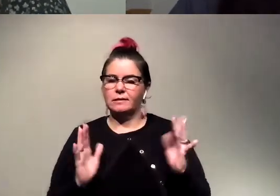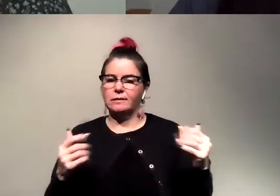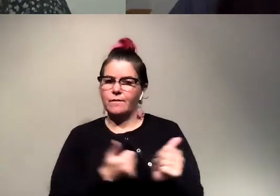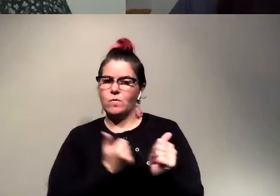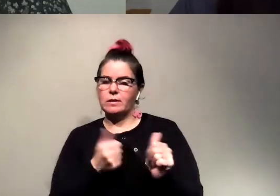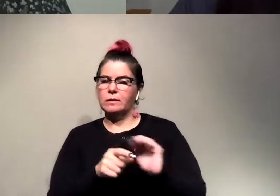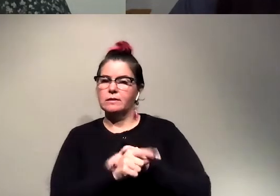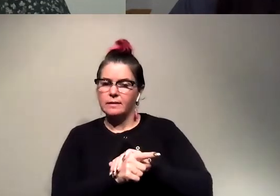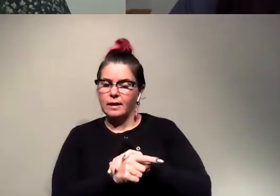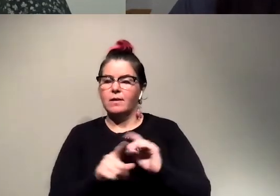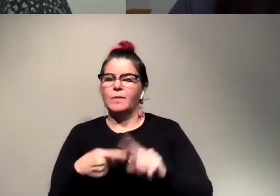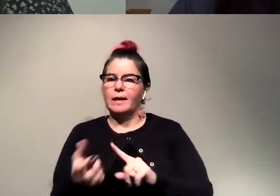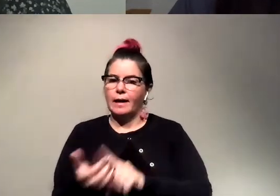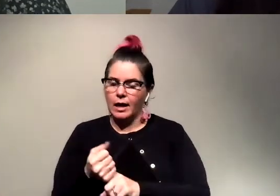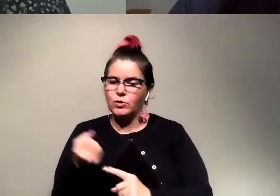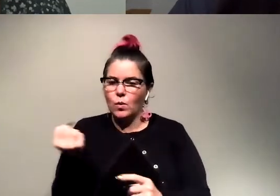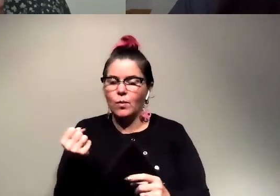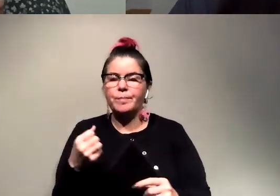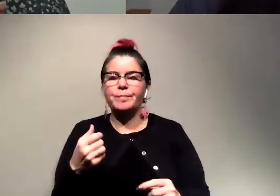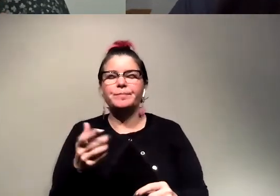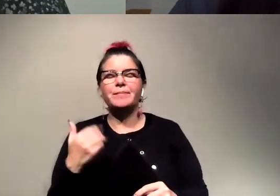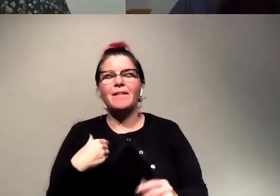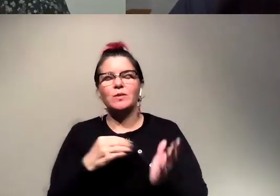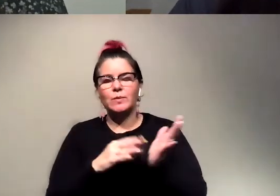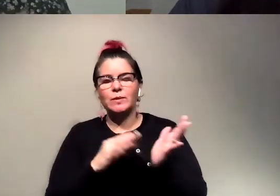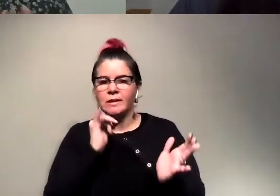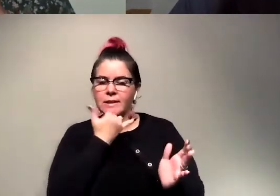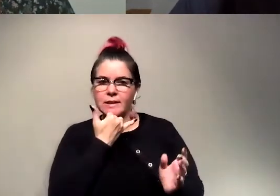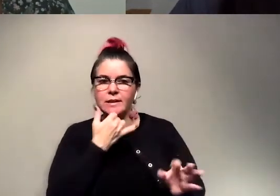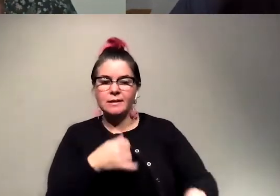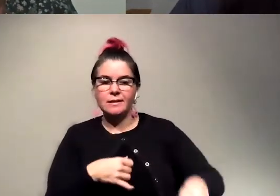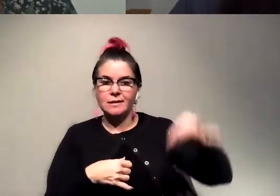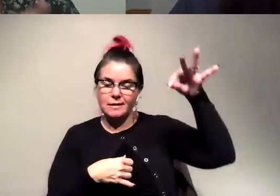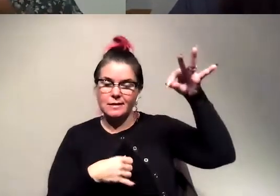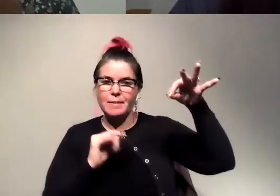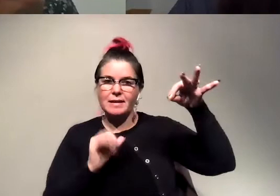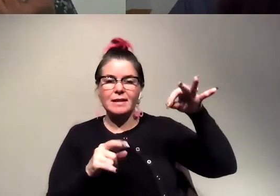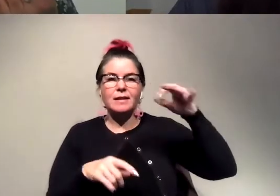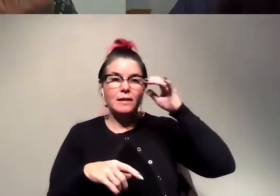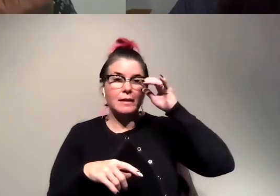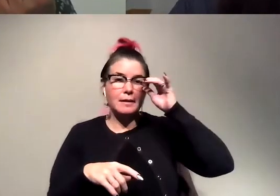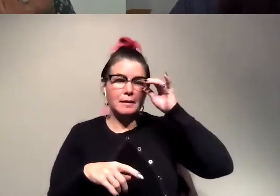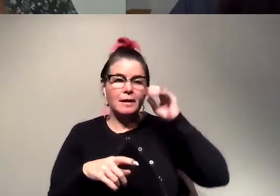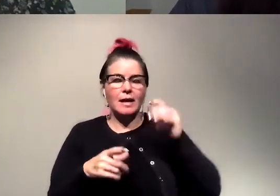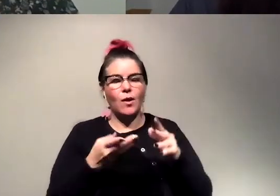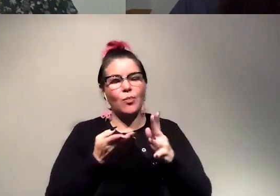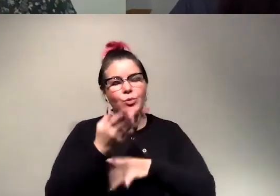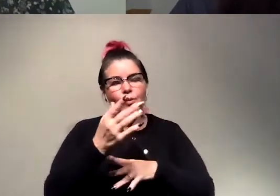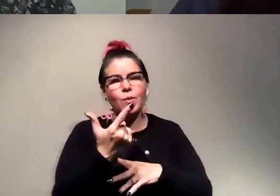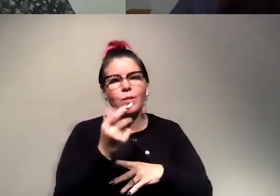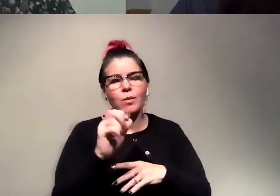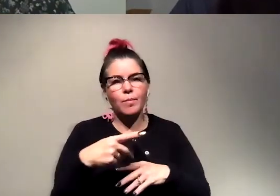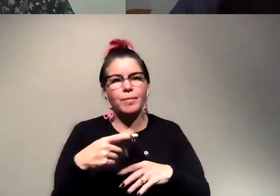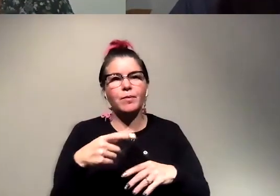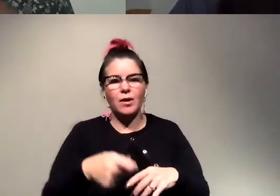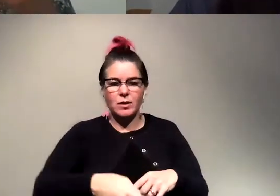or holding them. I did have a student that accidentally caught an anole by its tail. It ran through her loop, like right as she was